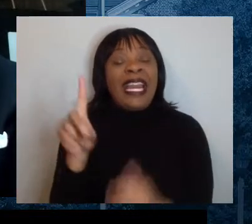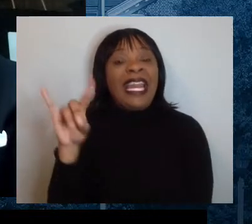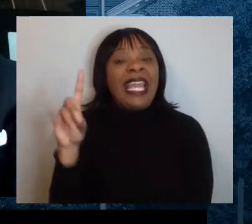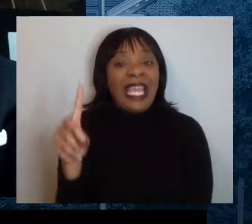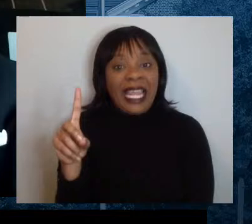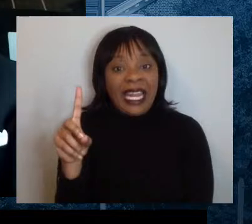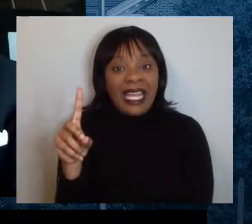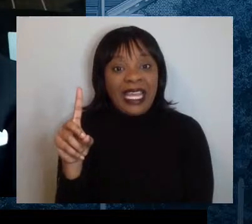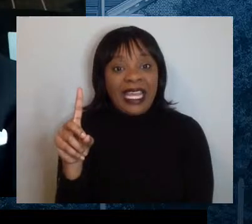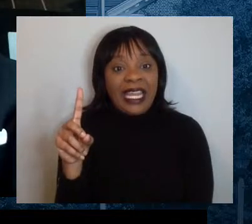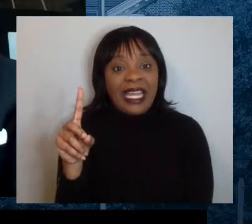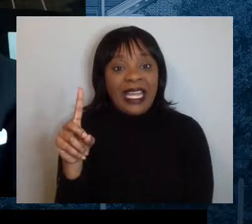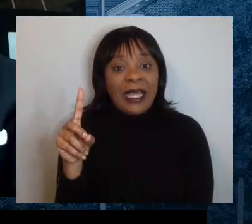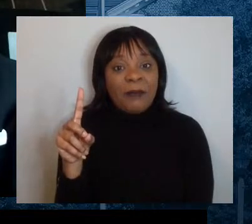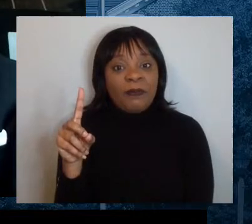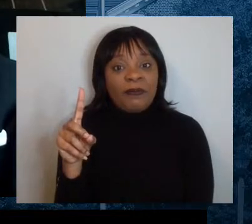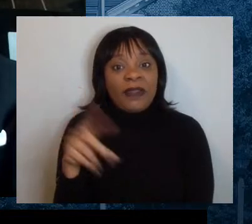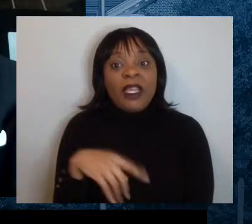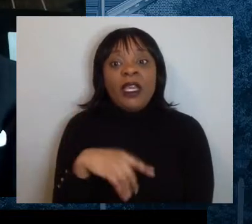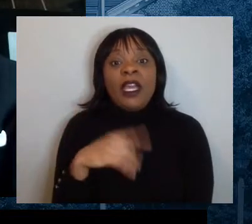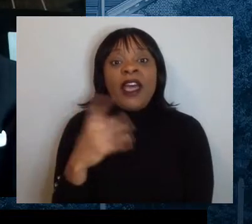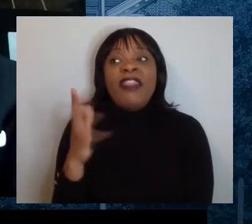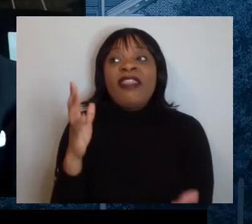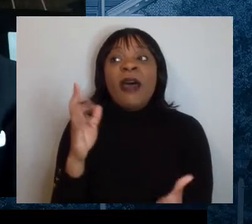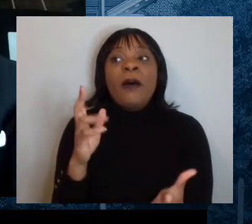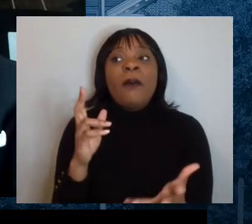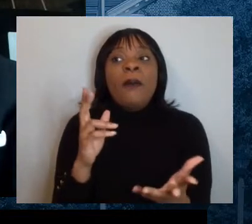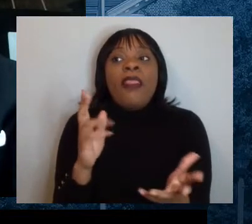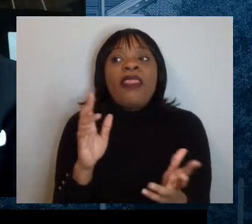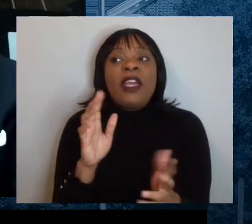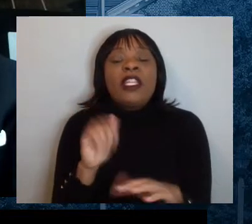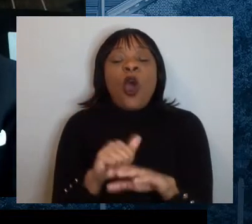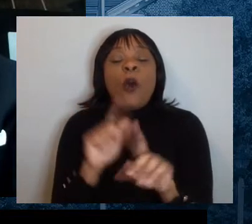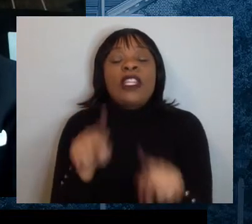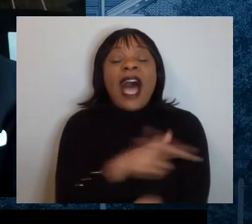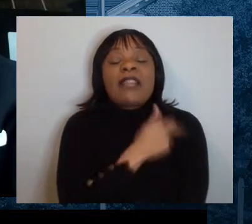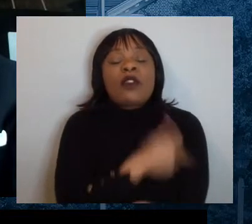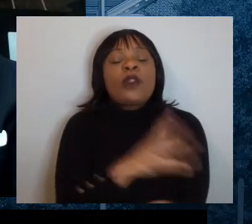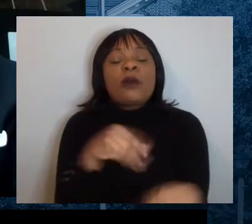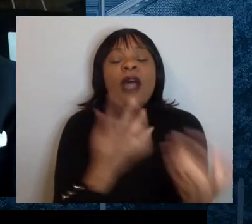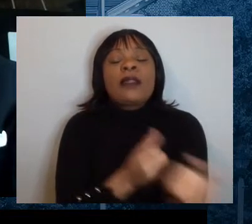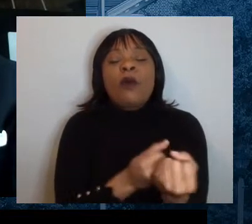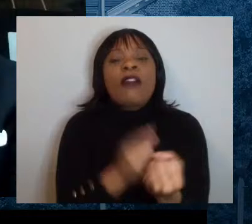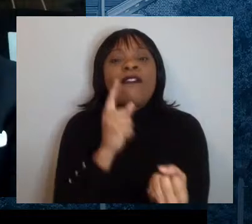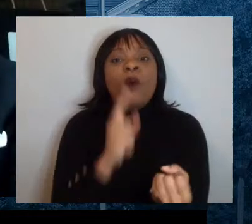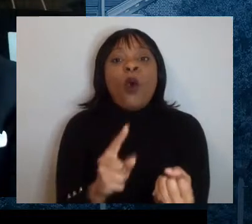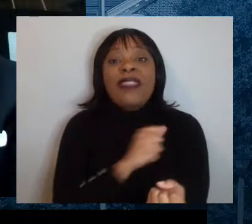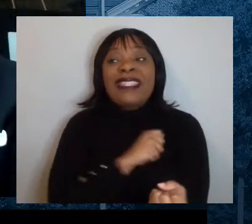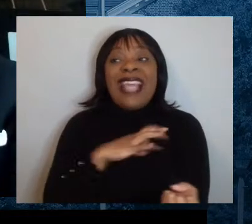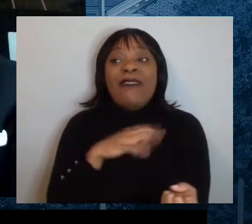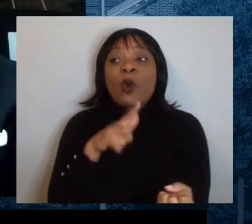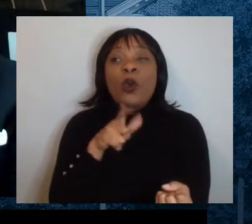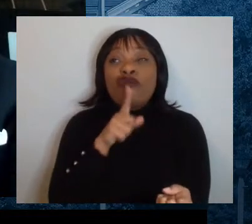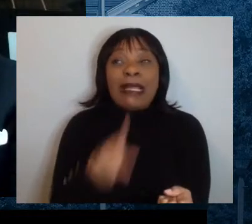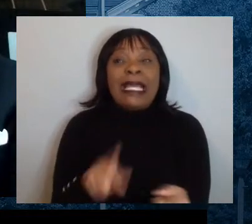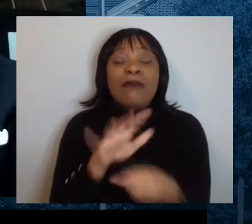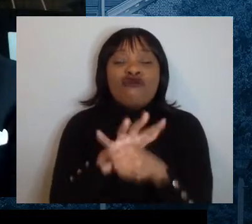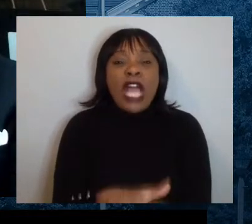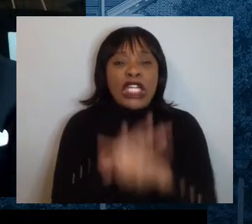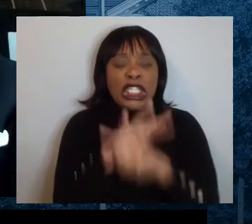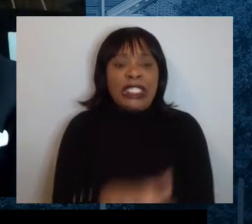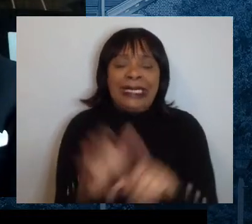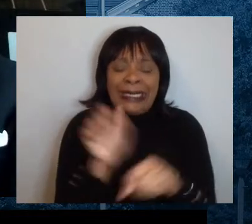to our hospitals to provide support for the hospital personnel that were really under the gun. They really were the